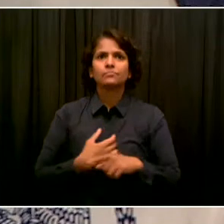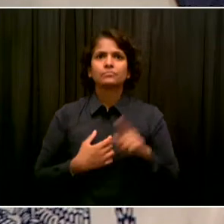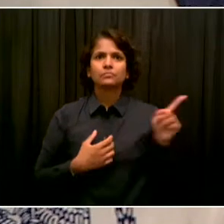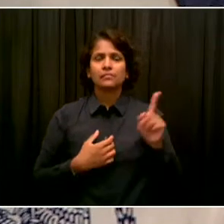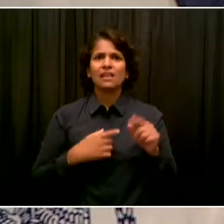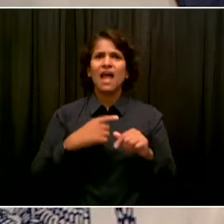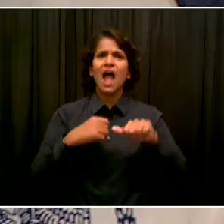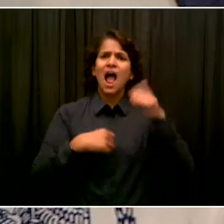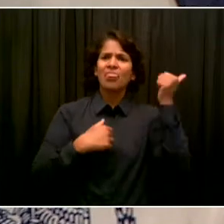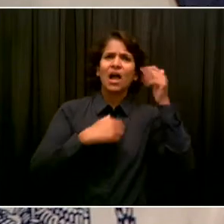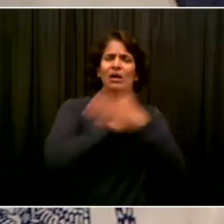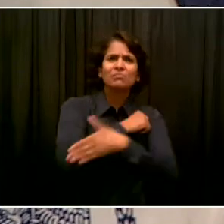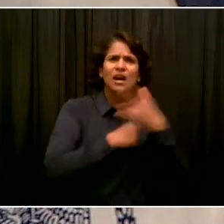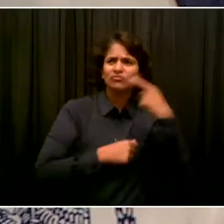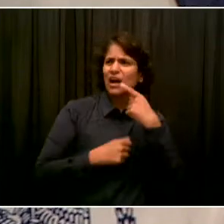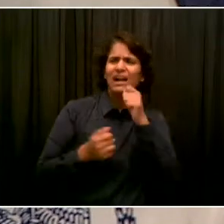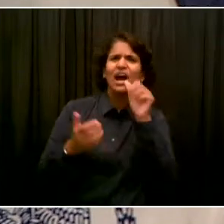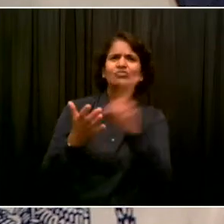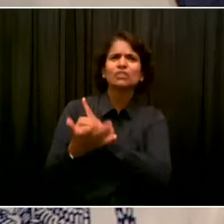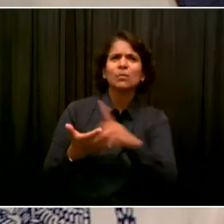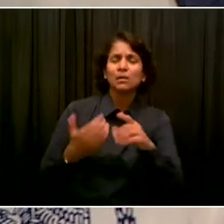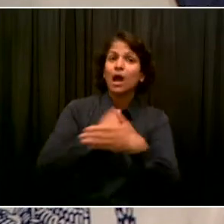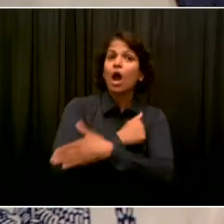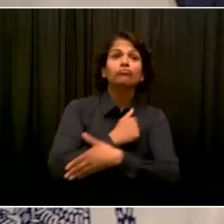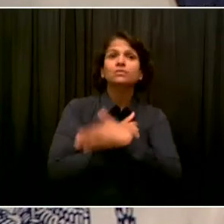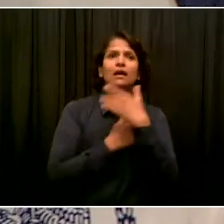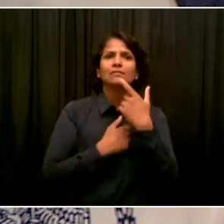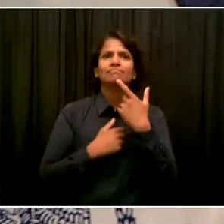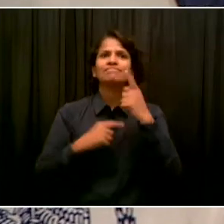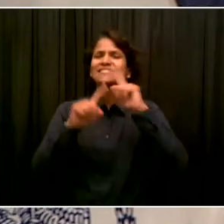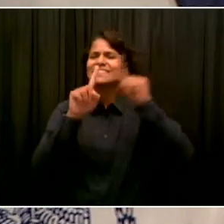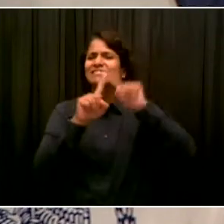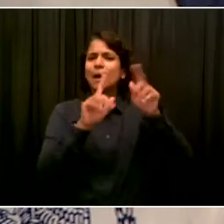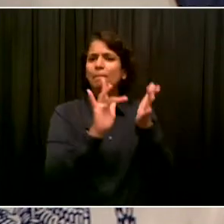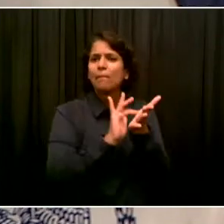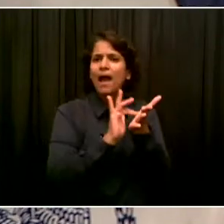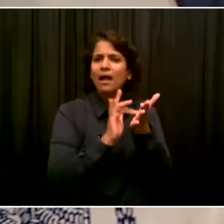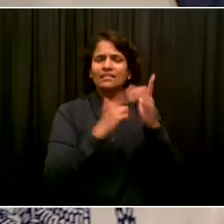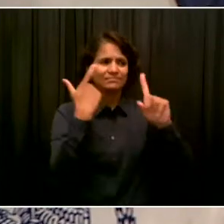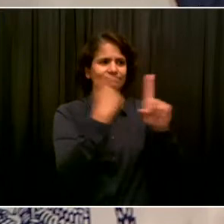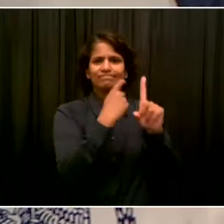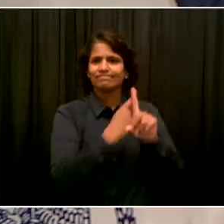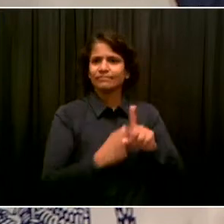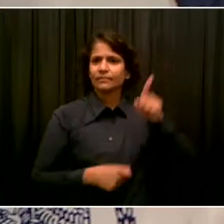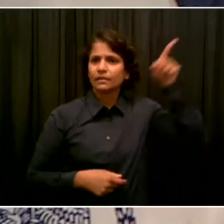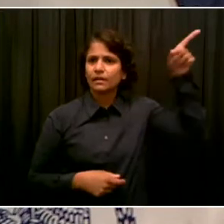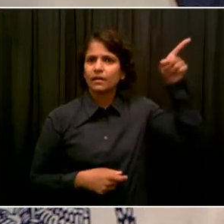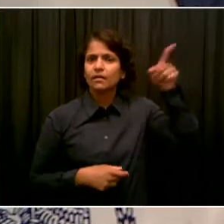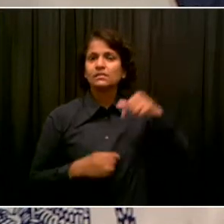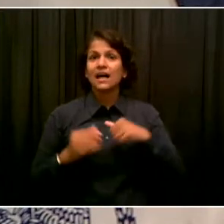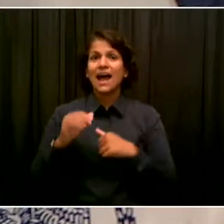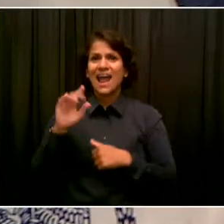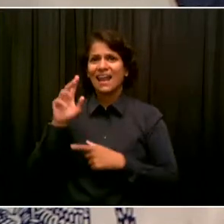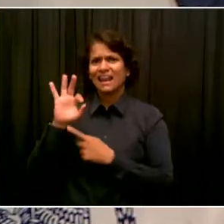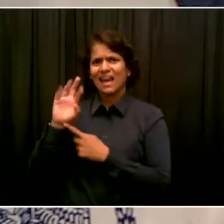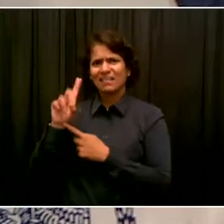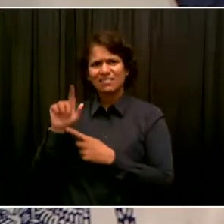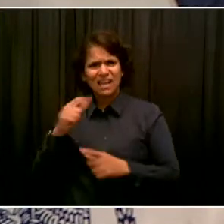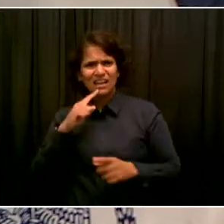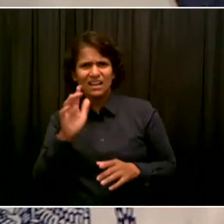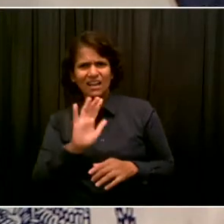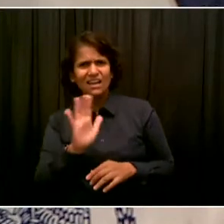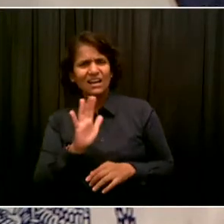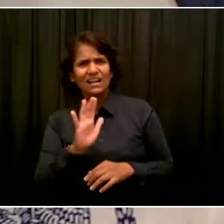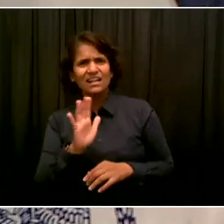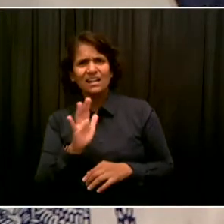him. My simple statement to begin is, if the Russian ambassador is against it, I'm for it. This is,